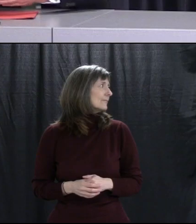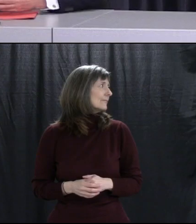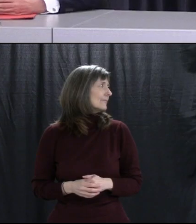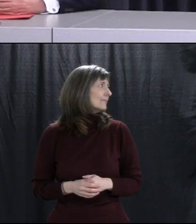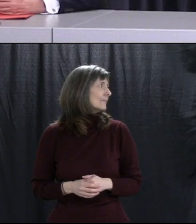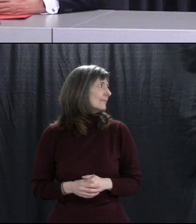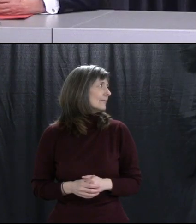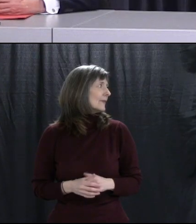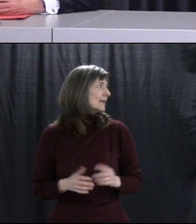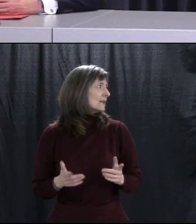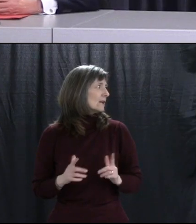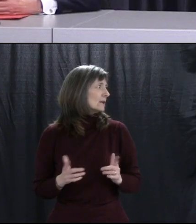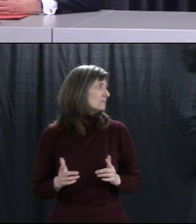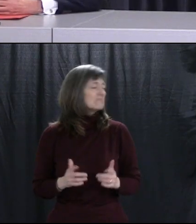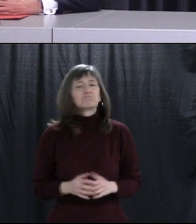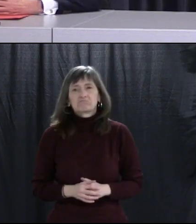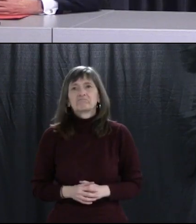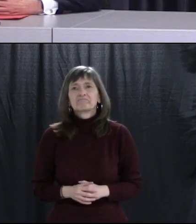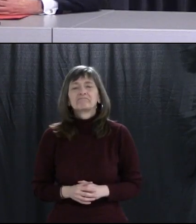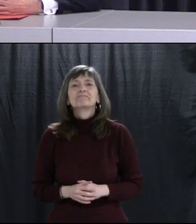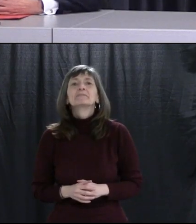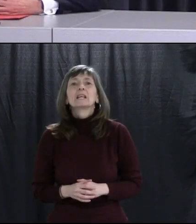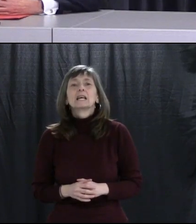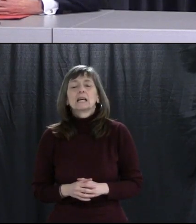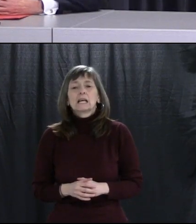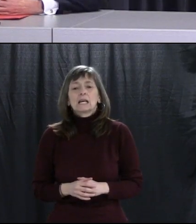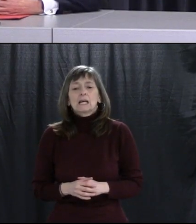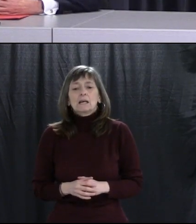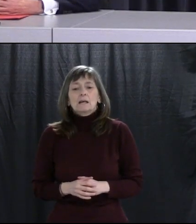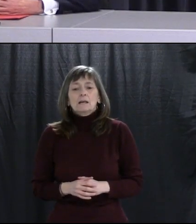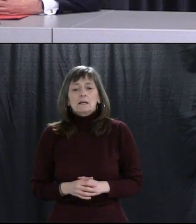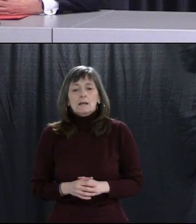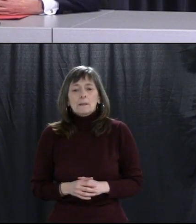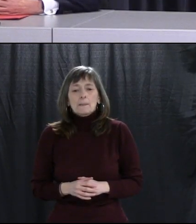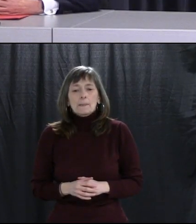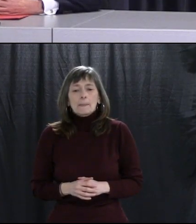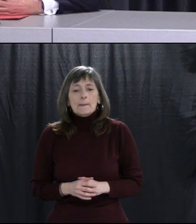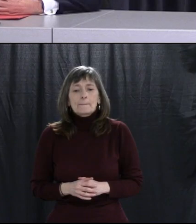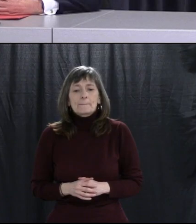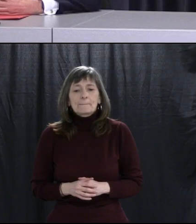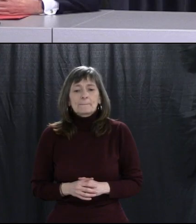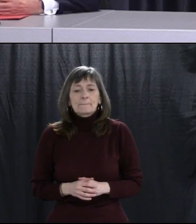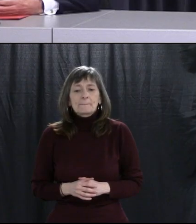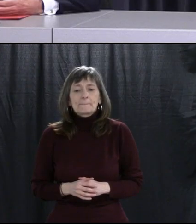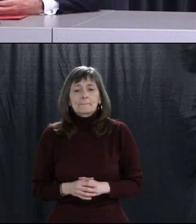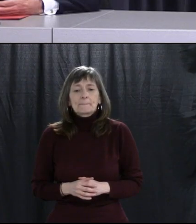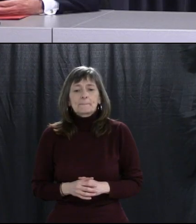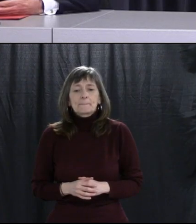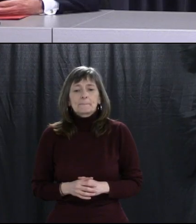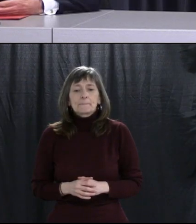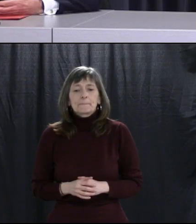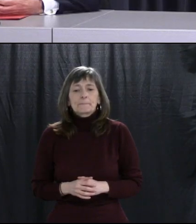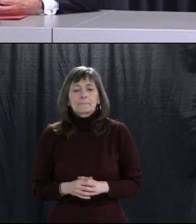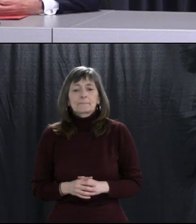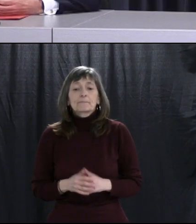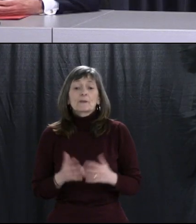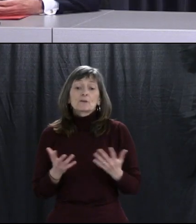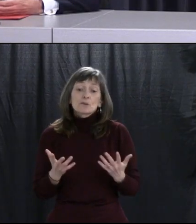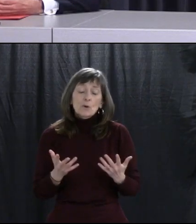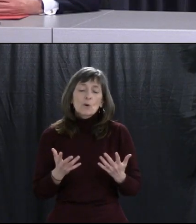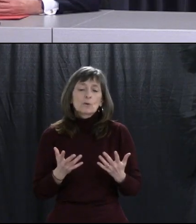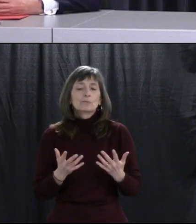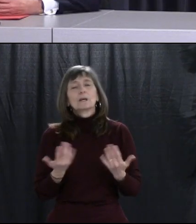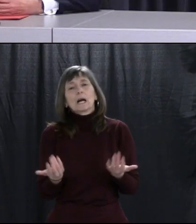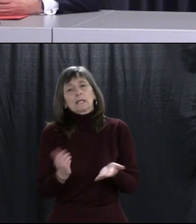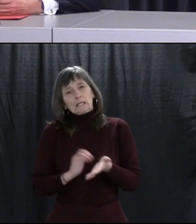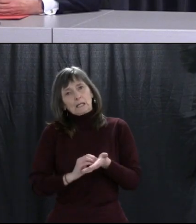Border checkpoints? Yes. From the point of view of the principal numbers of risk, this is about the